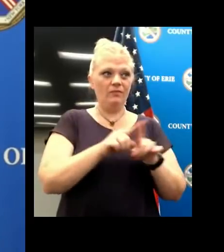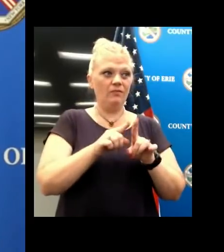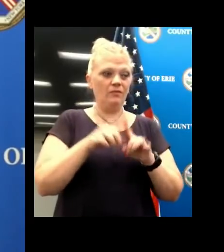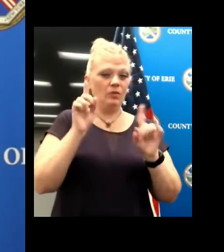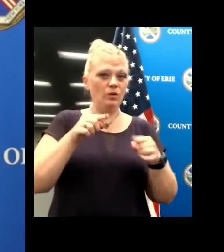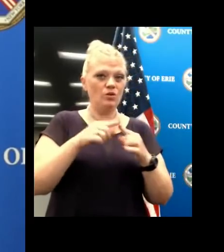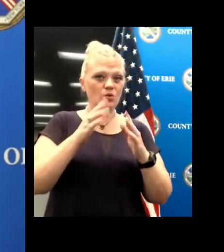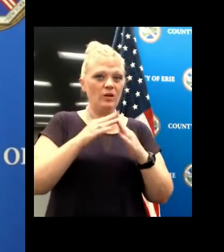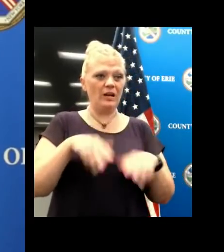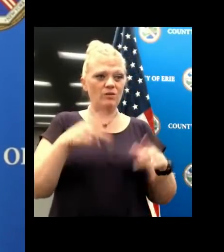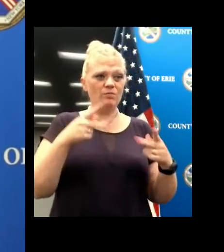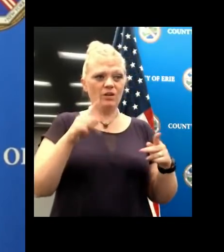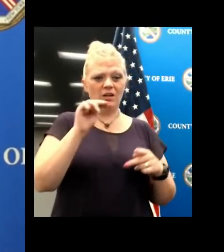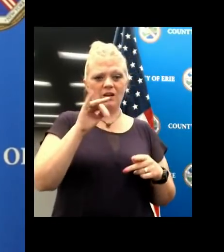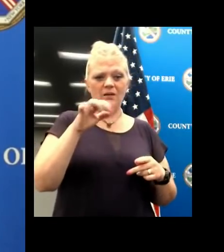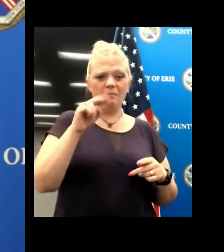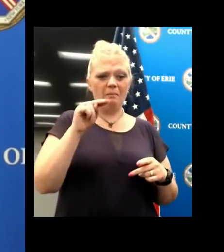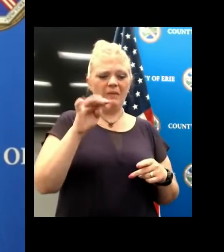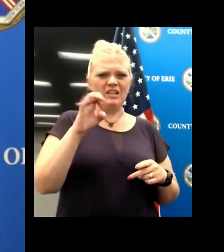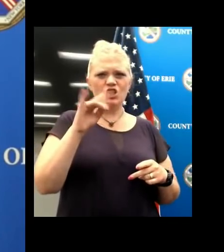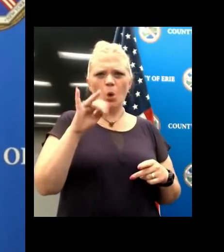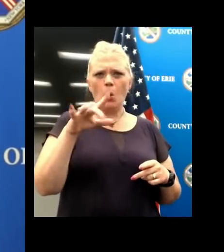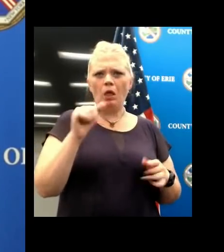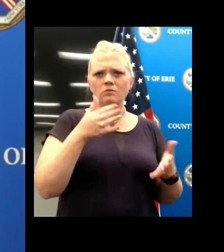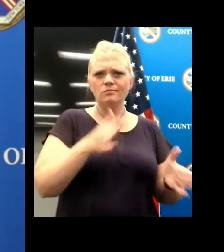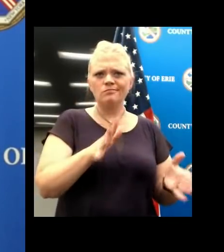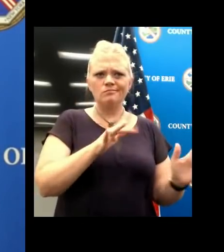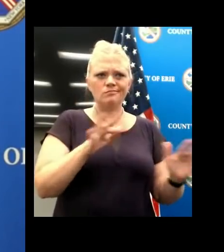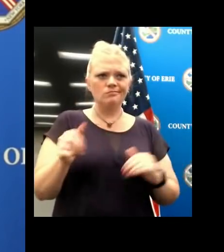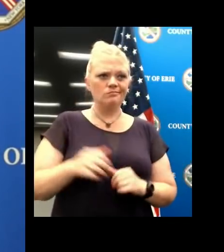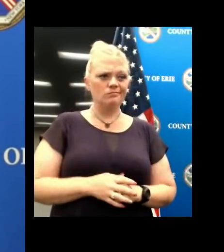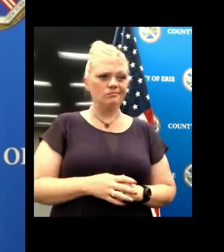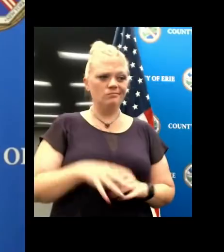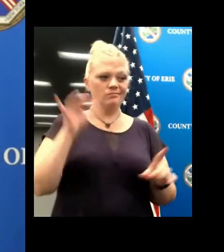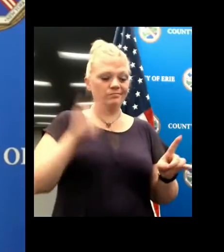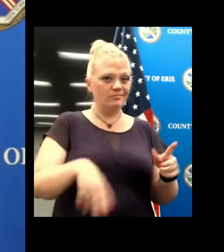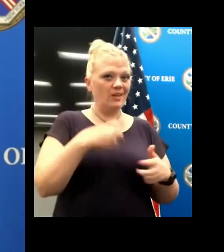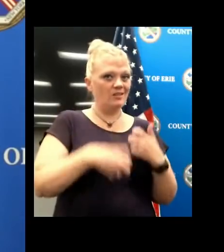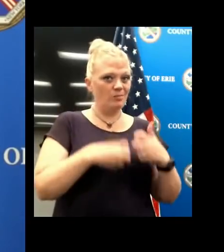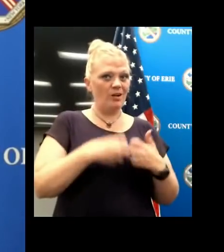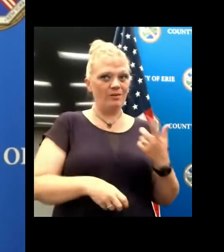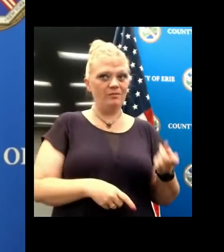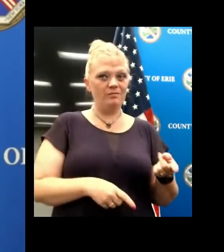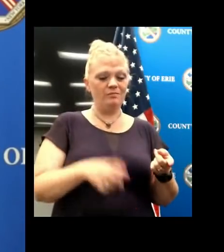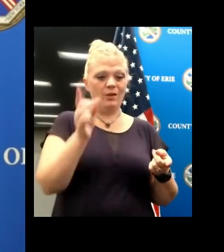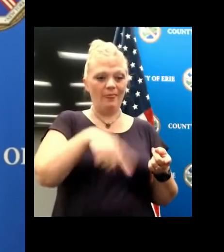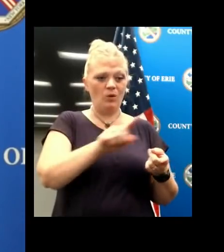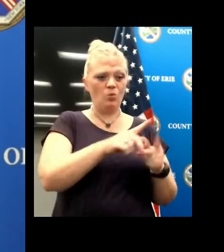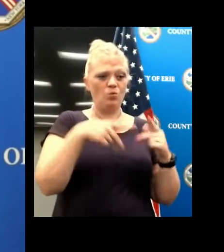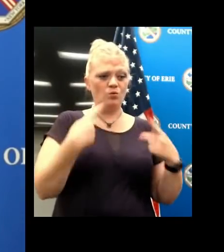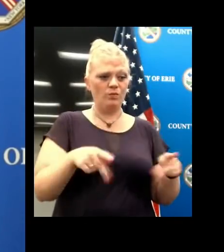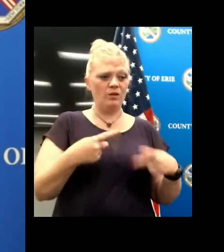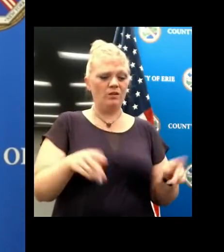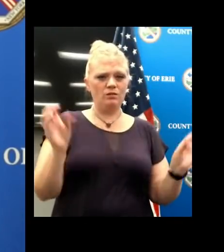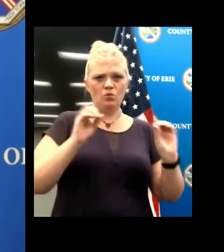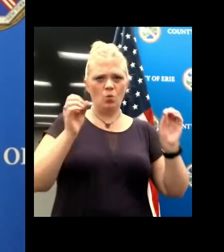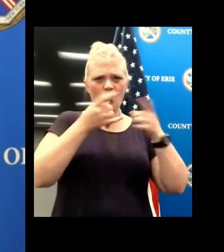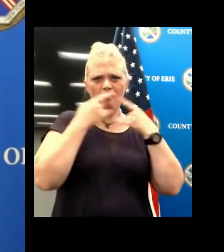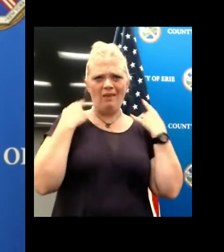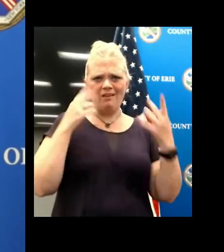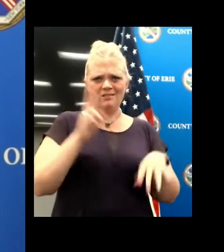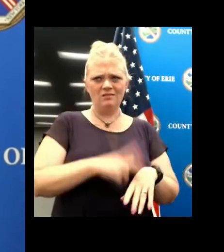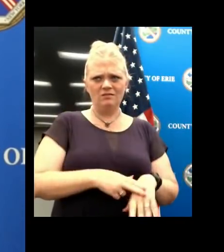house parties on Minnesota and things like that. That's the problem, is those parties, no one's wearing masks, of